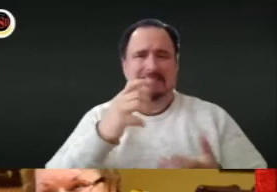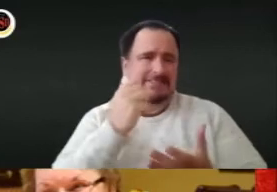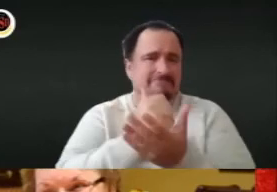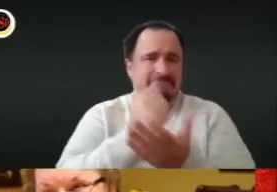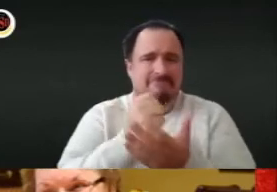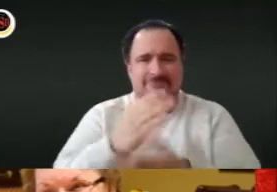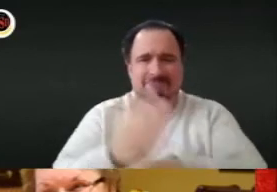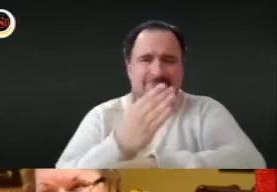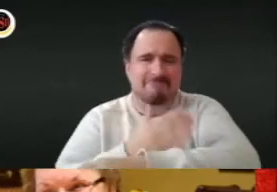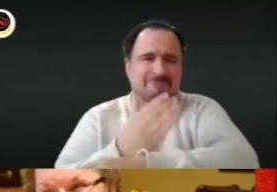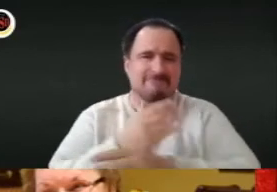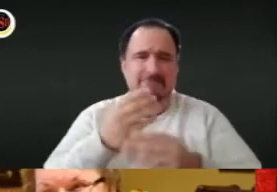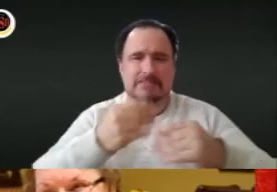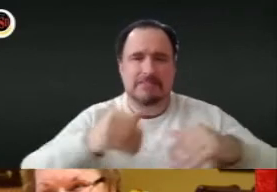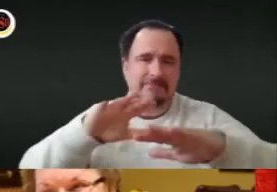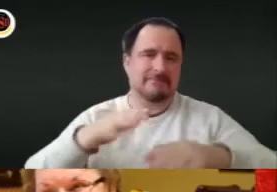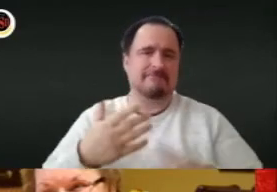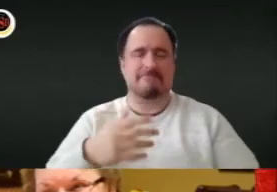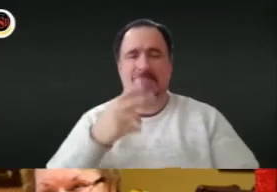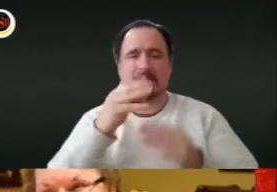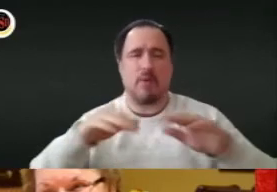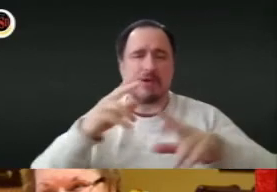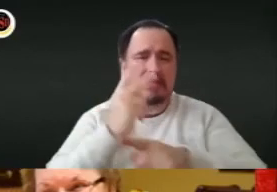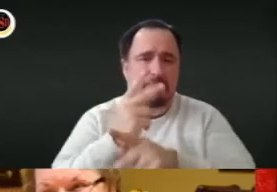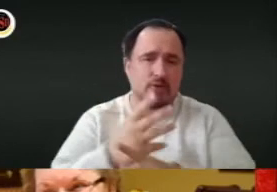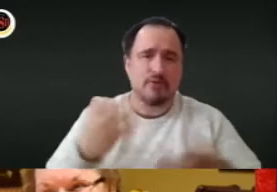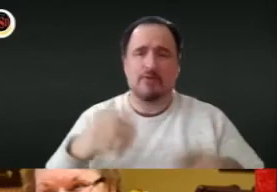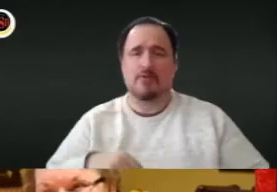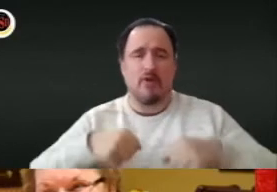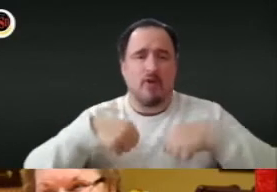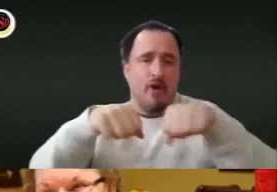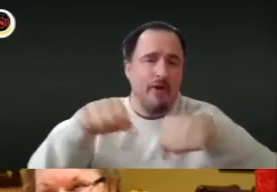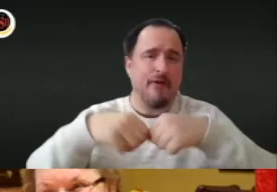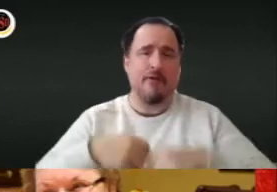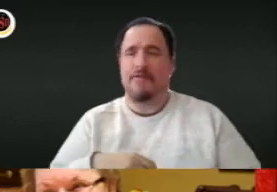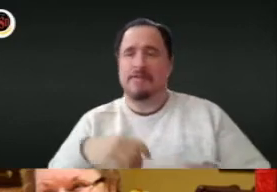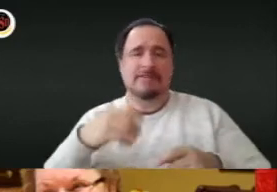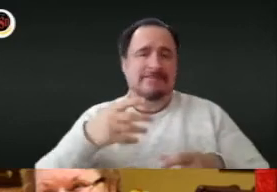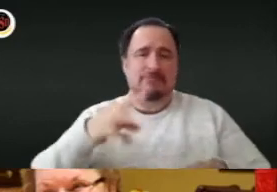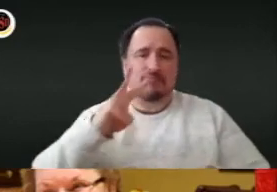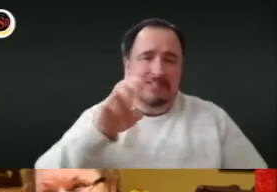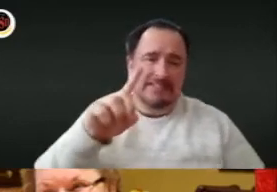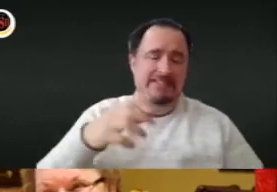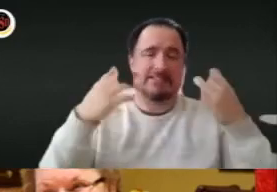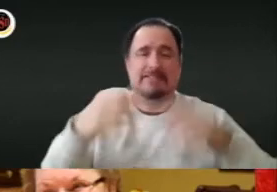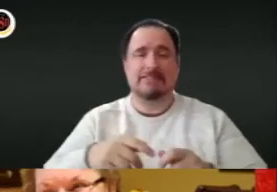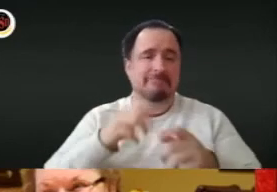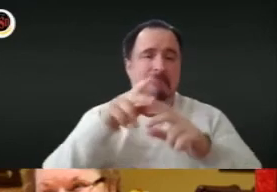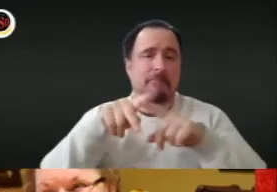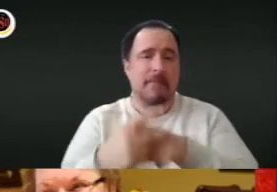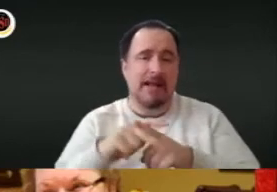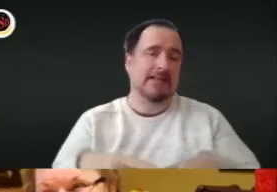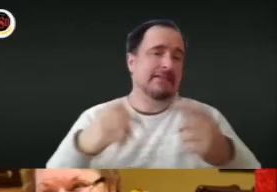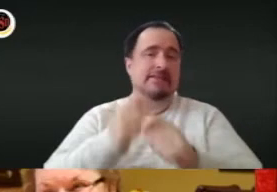So sometimes there's different camps that remodel and they take care of the yard work in the summertime, mow